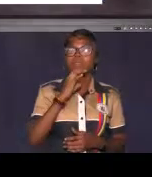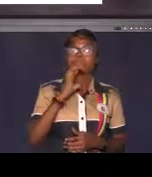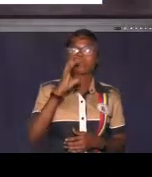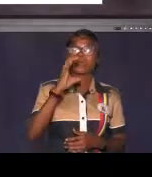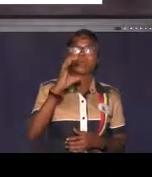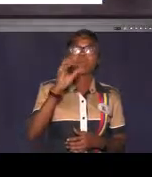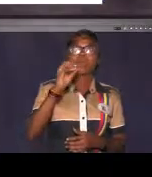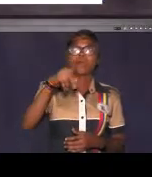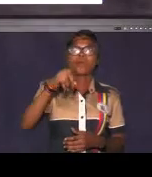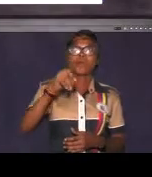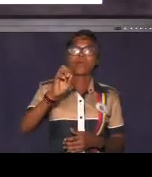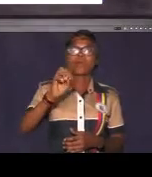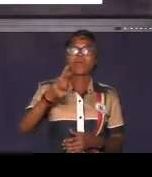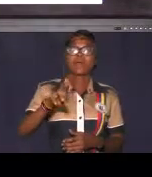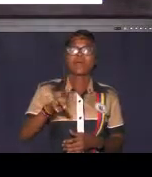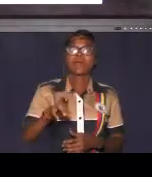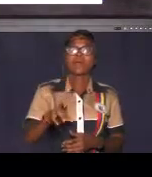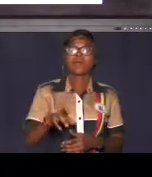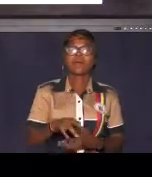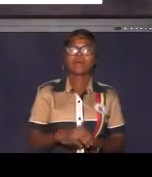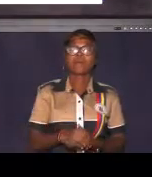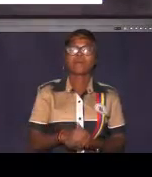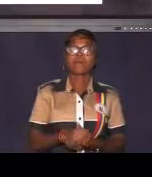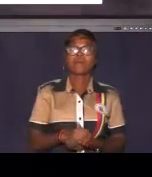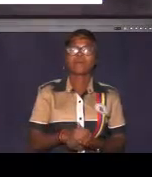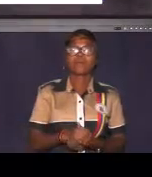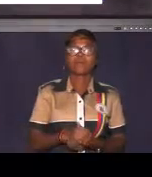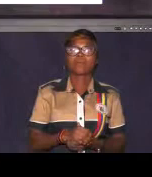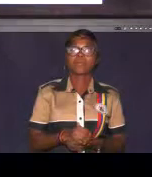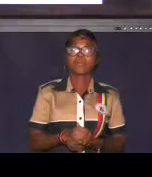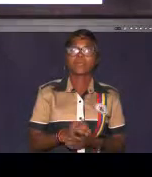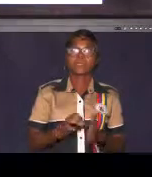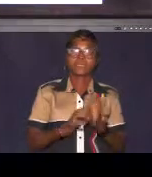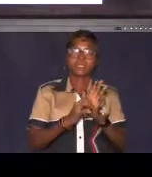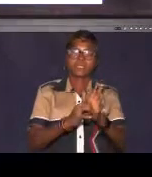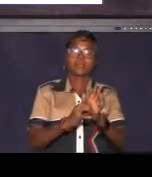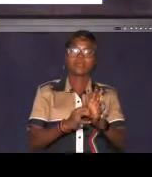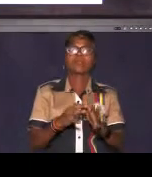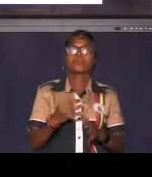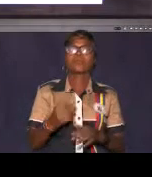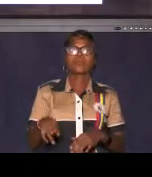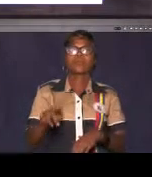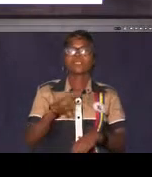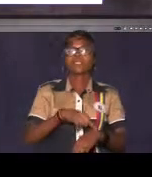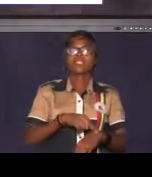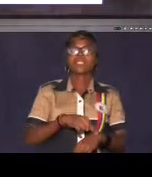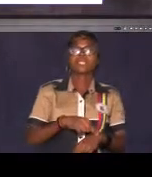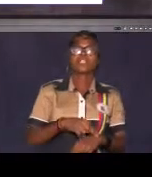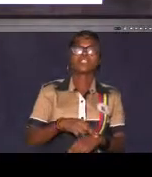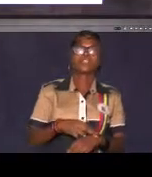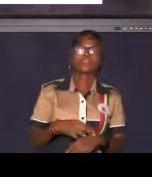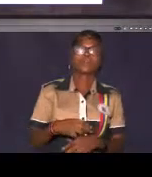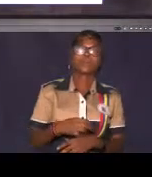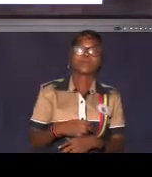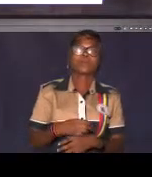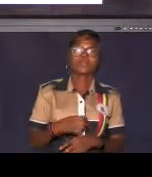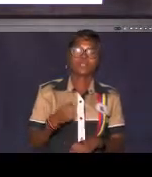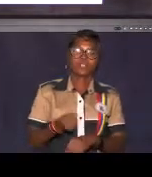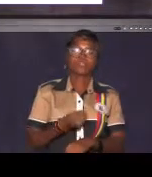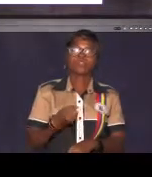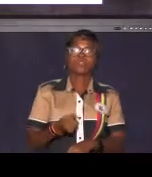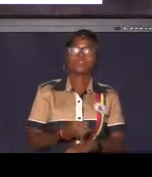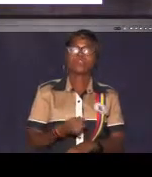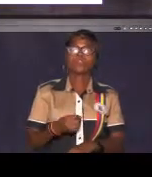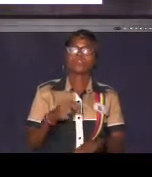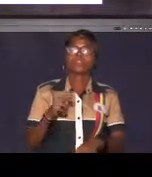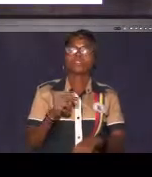mineral. Let's look at another one. This is copper. Say that. Copper. Look at it. That's another example of